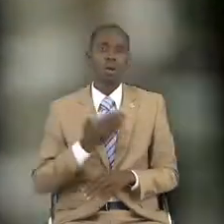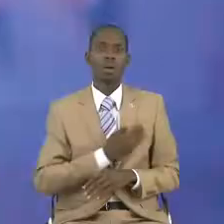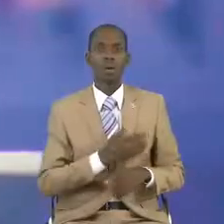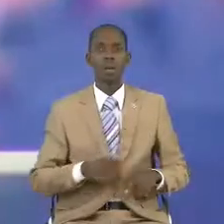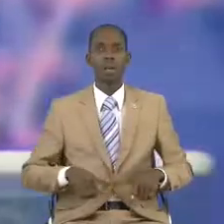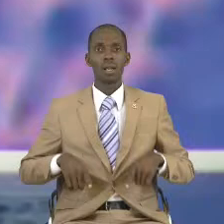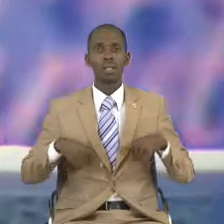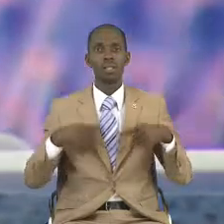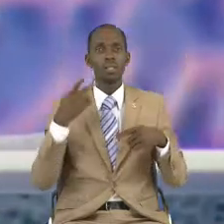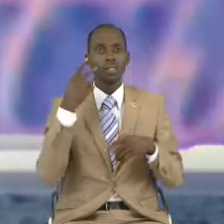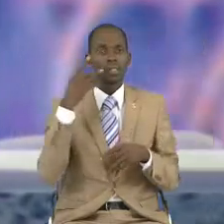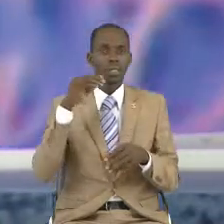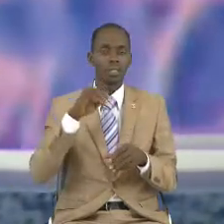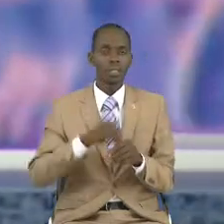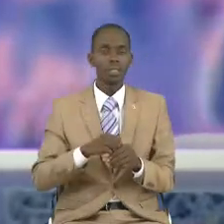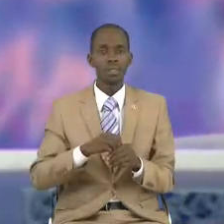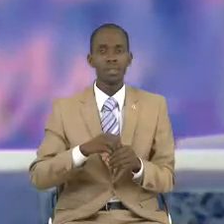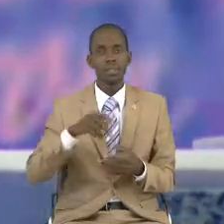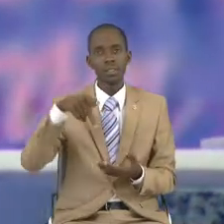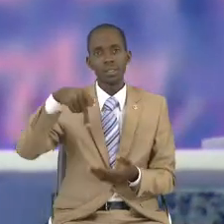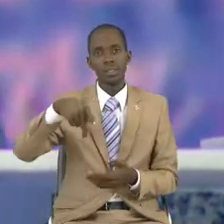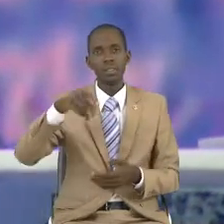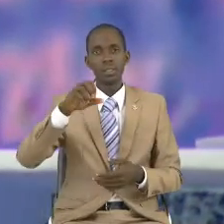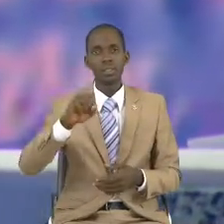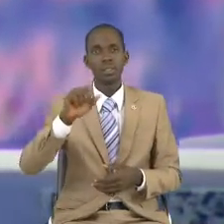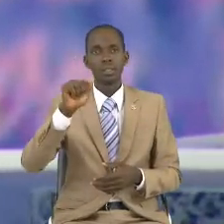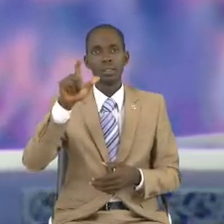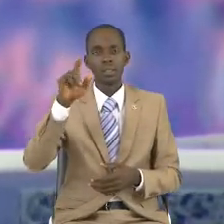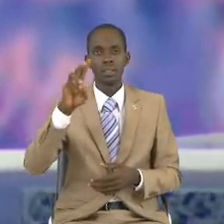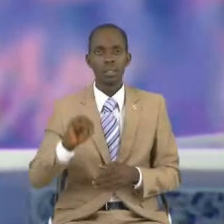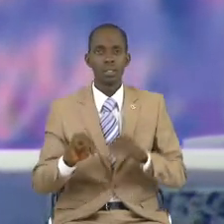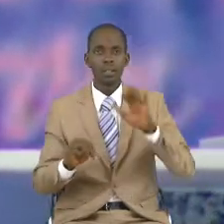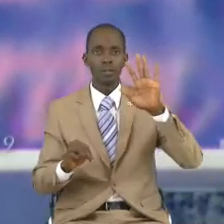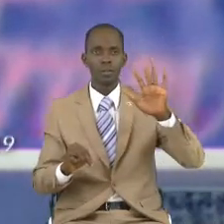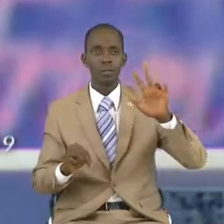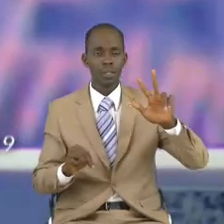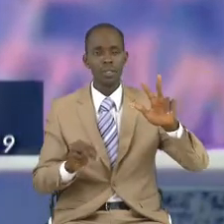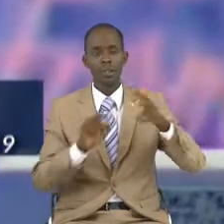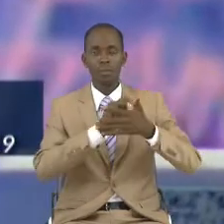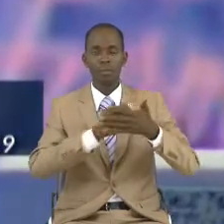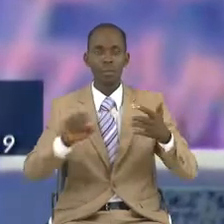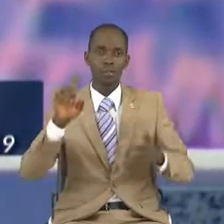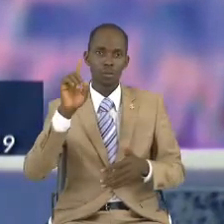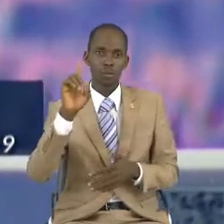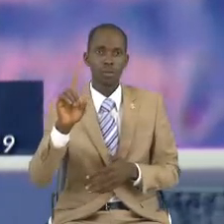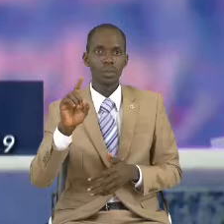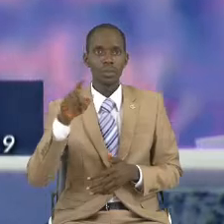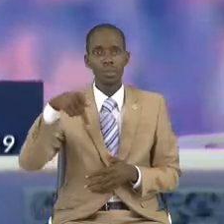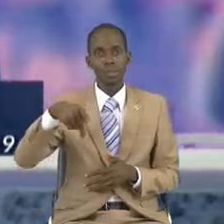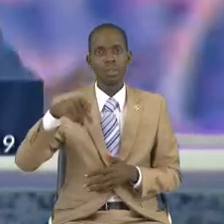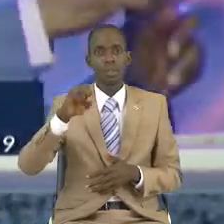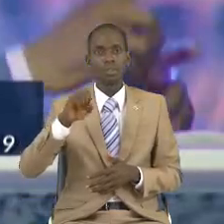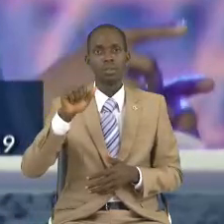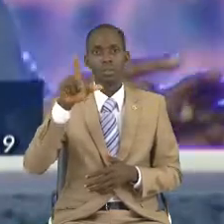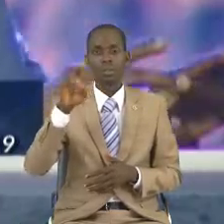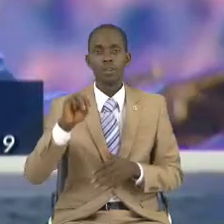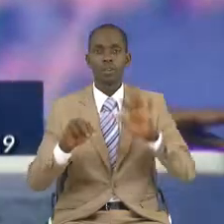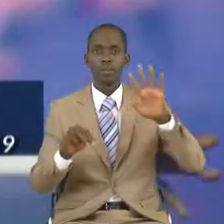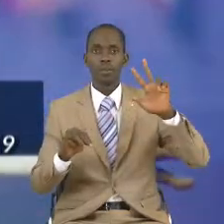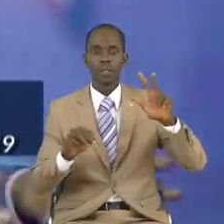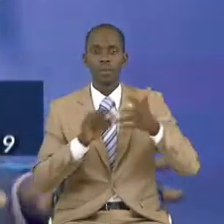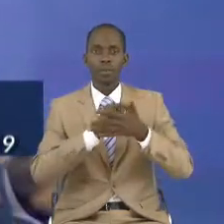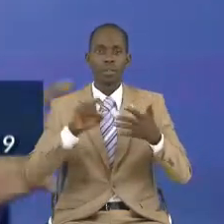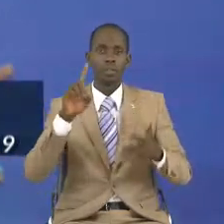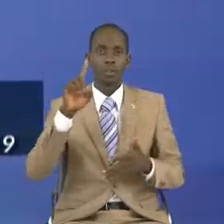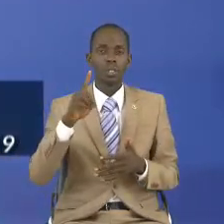at psalm 53 and i'm reading from verse one some future today we're looking at verse one it says